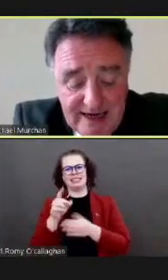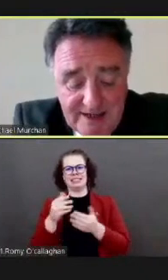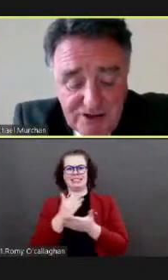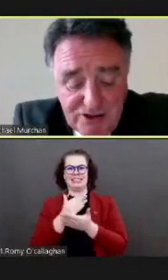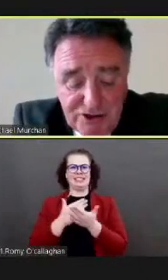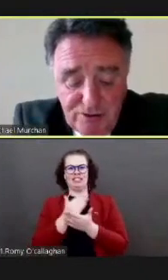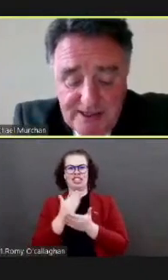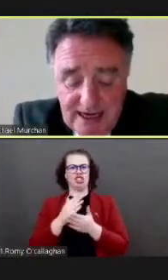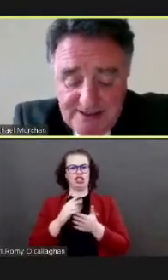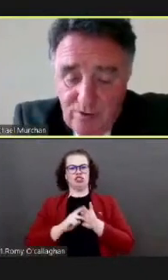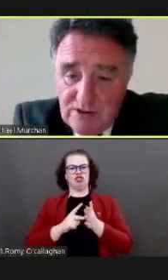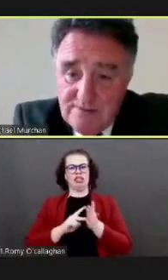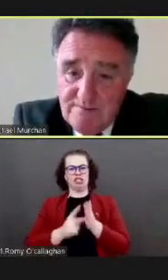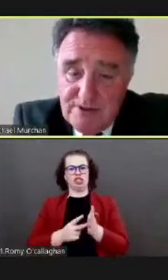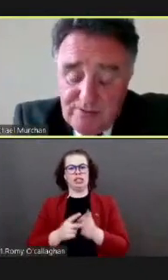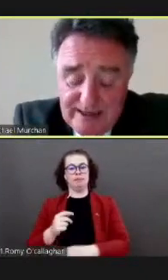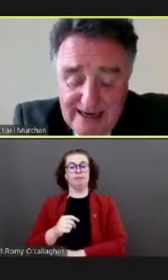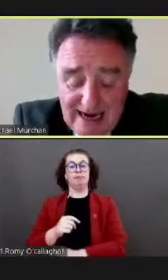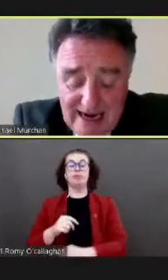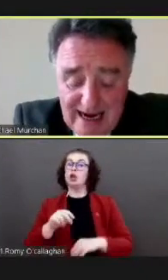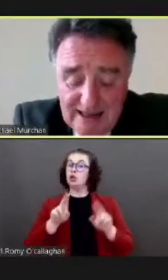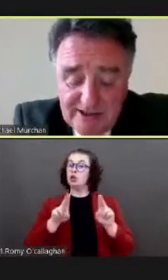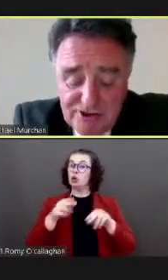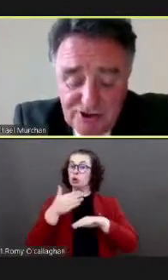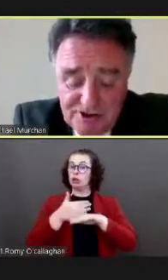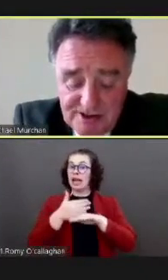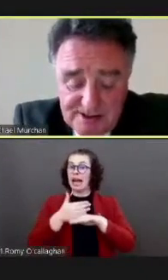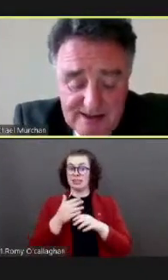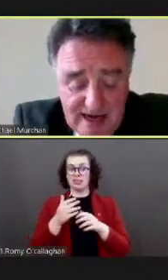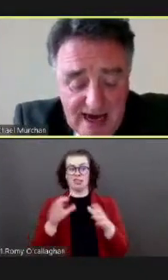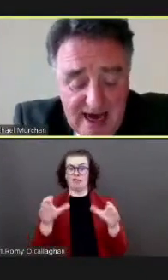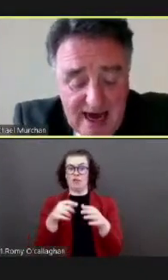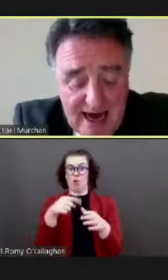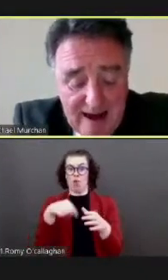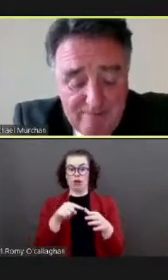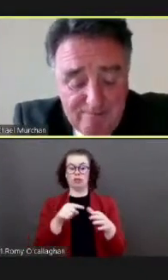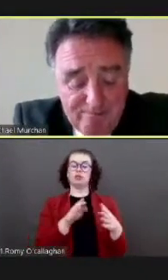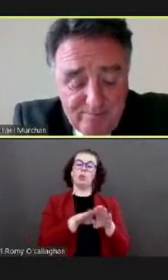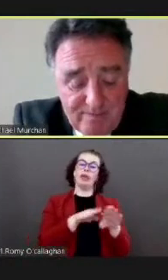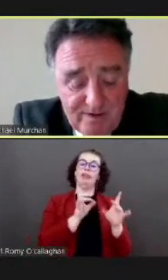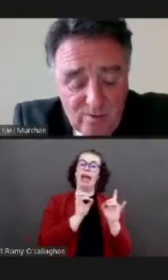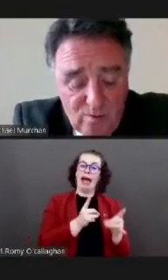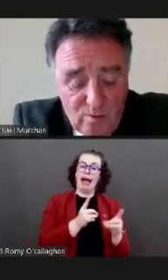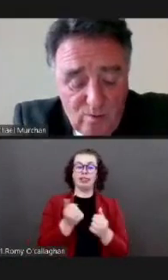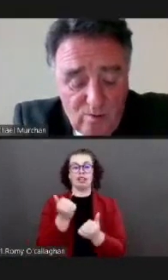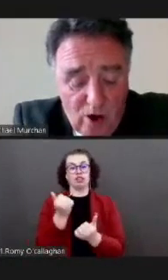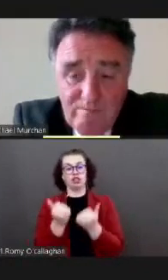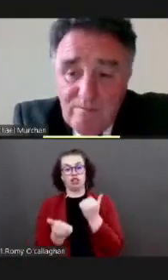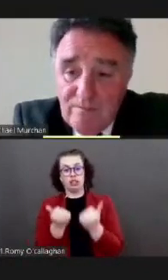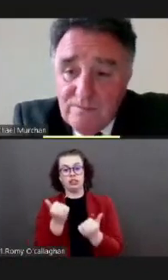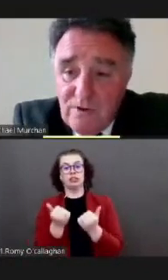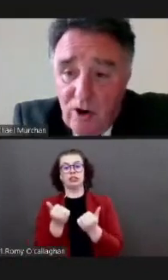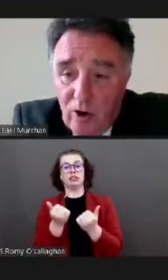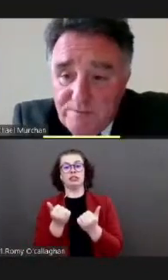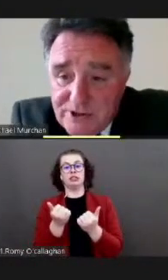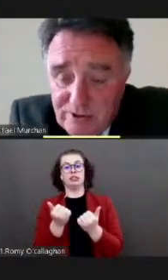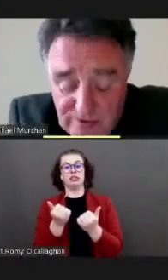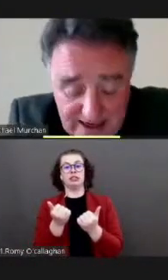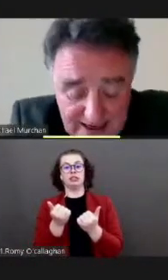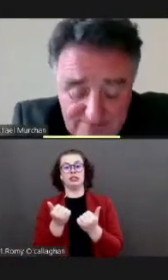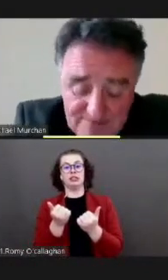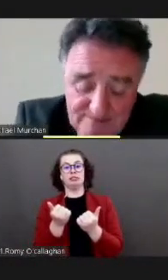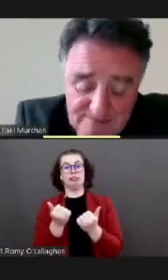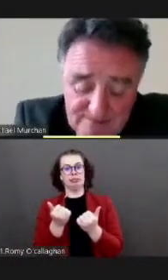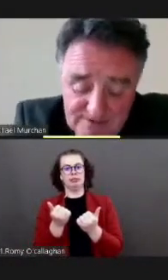As I indicated, the new task force between health, justice, application. hopes